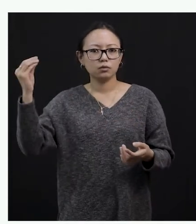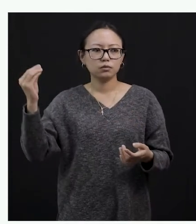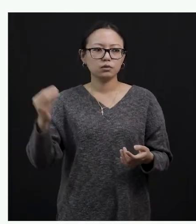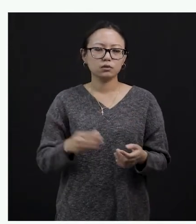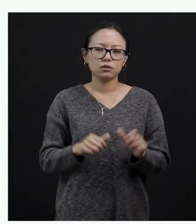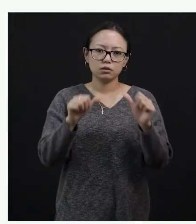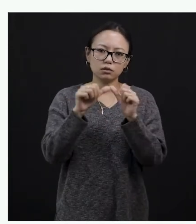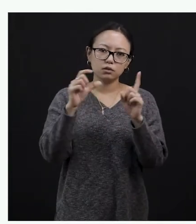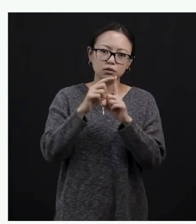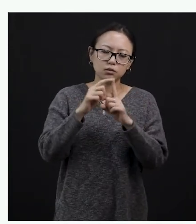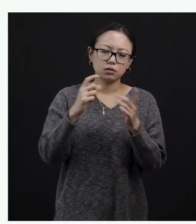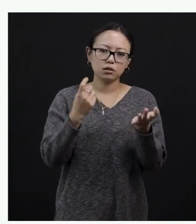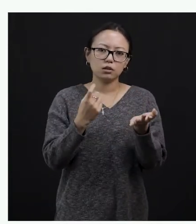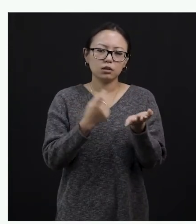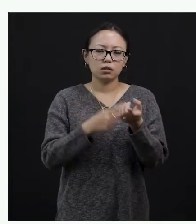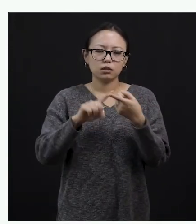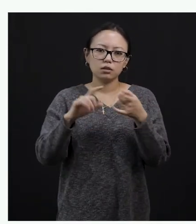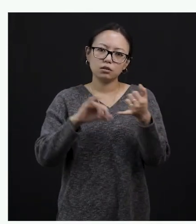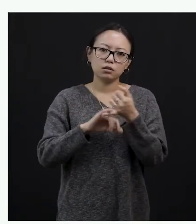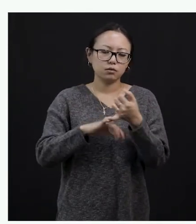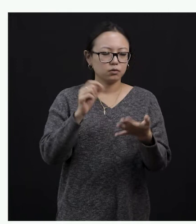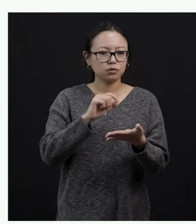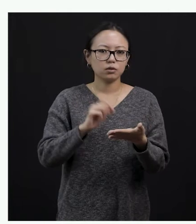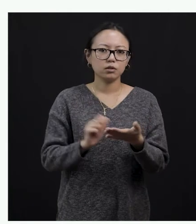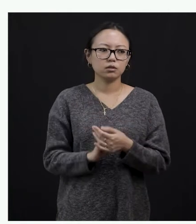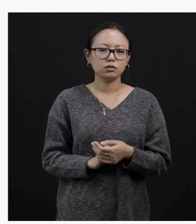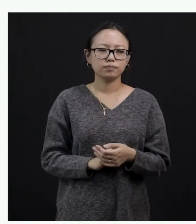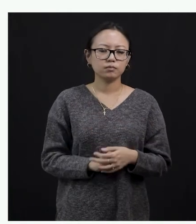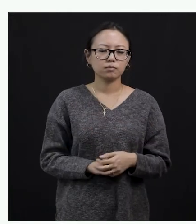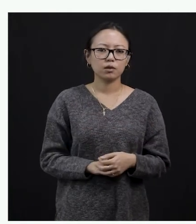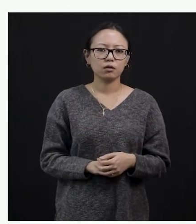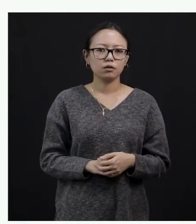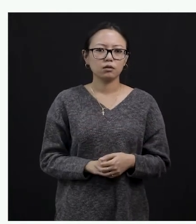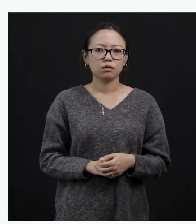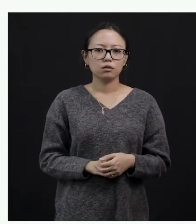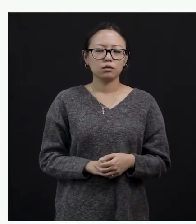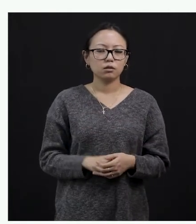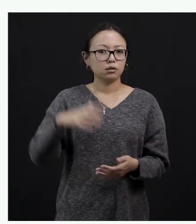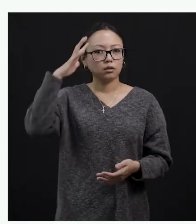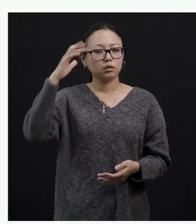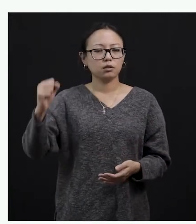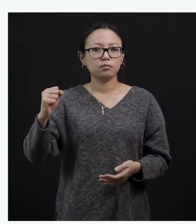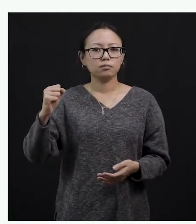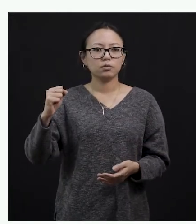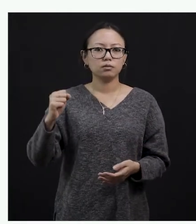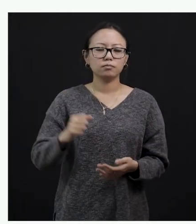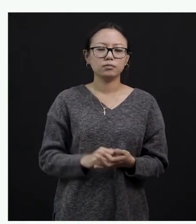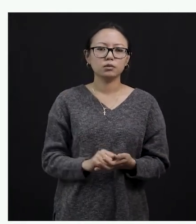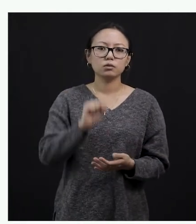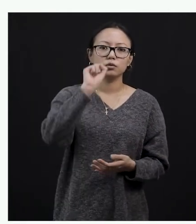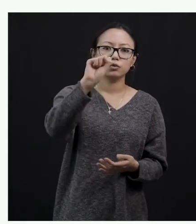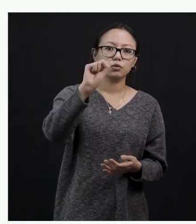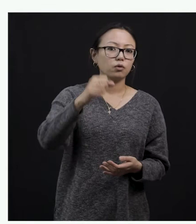also enter your phone number. It is said that if you don't write the letters correctly with